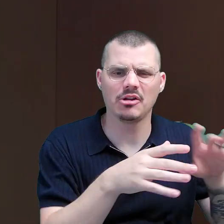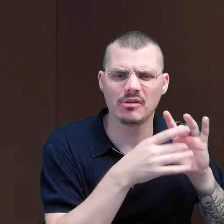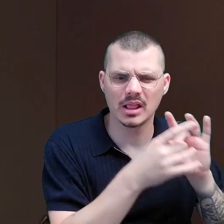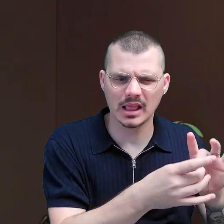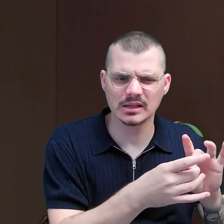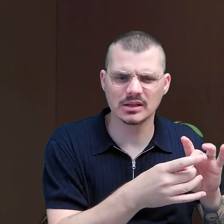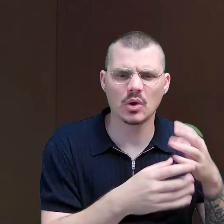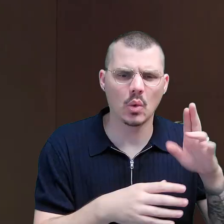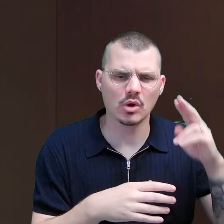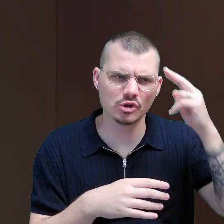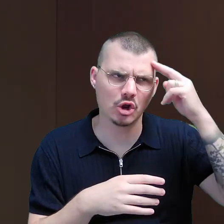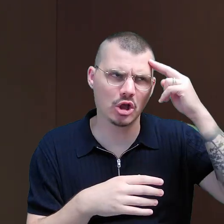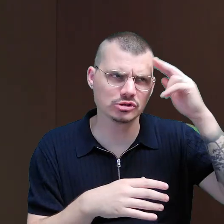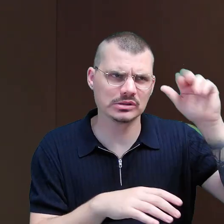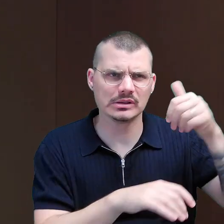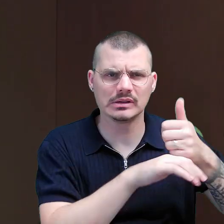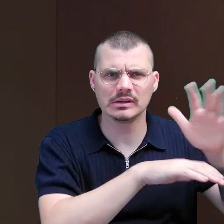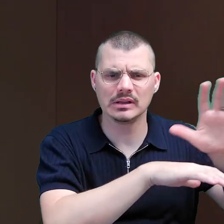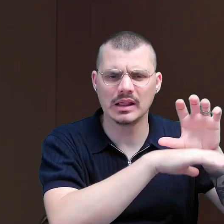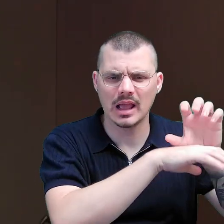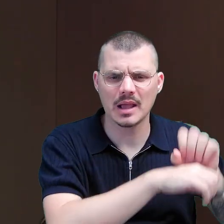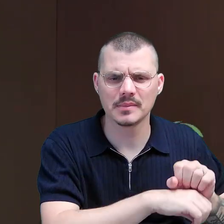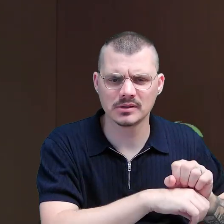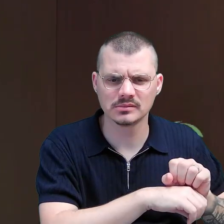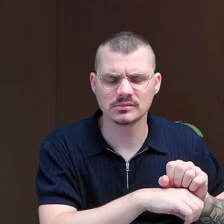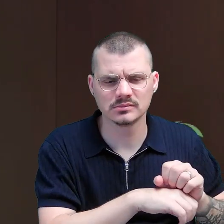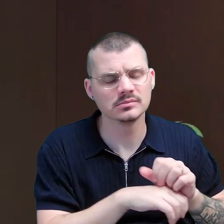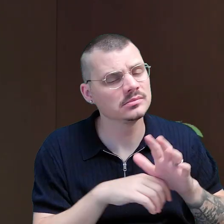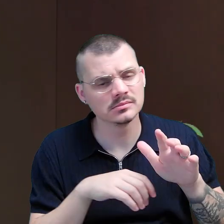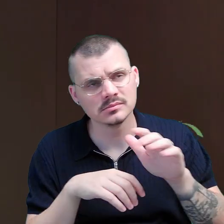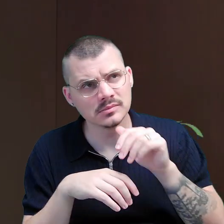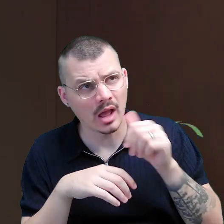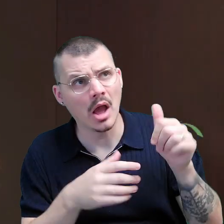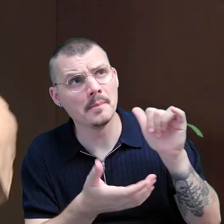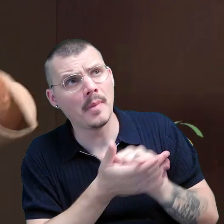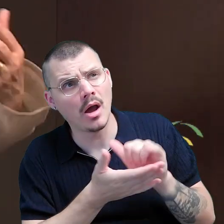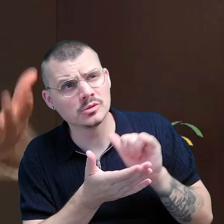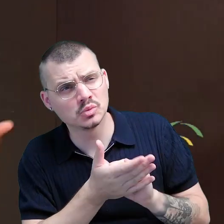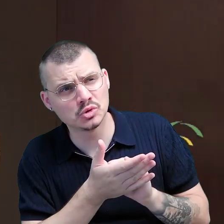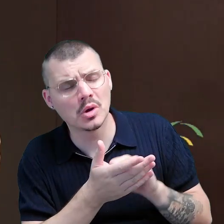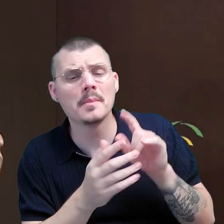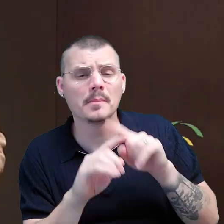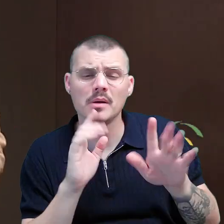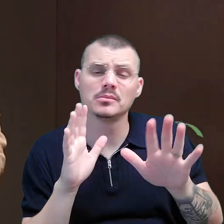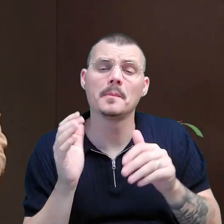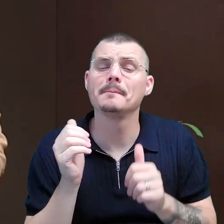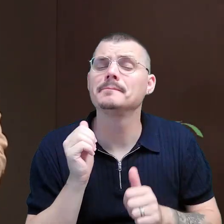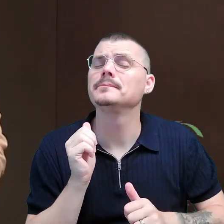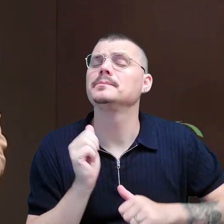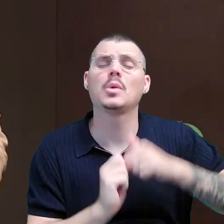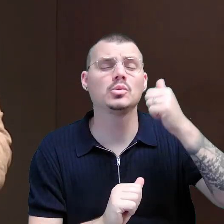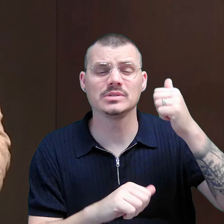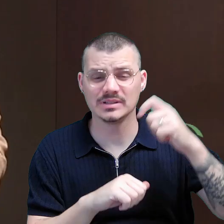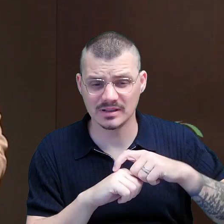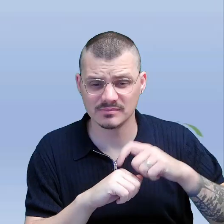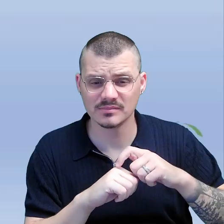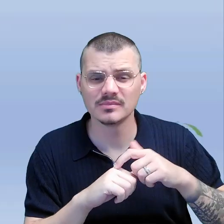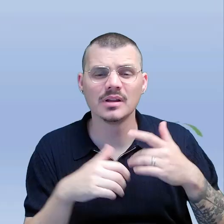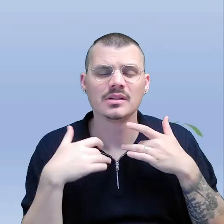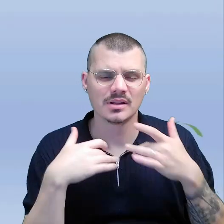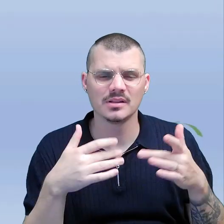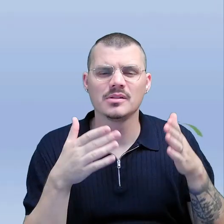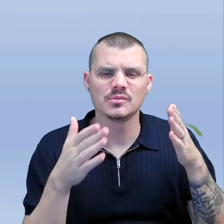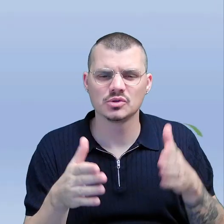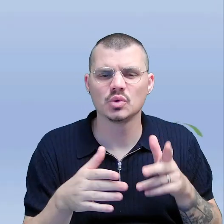or a neurologically based habit, and that's, of course, not impossible. But the vast majority of the time, it's a person